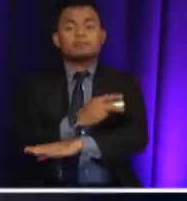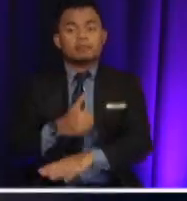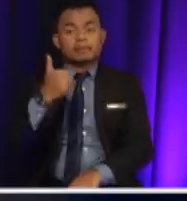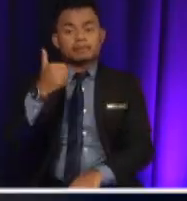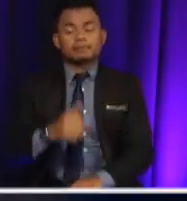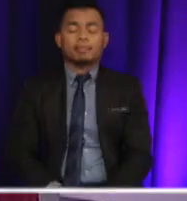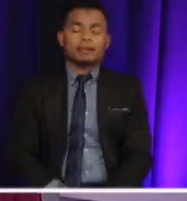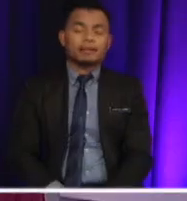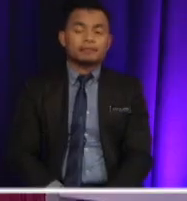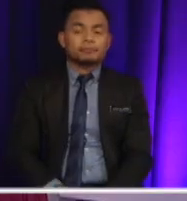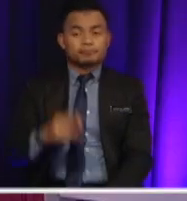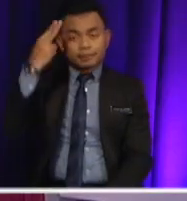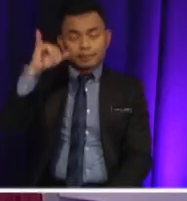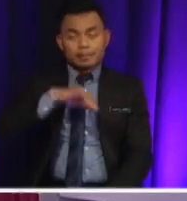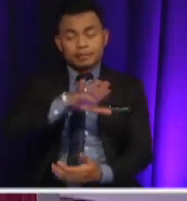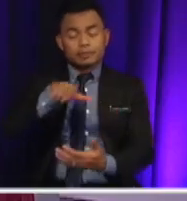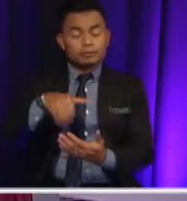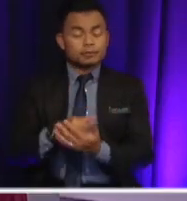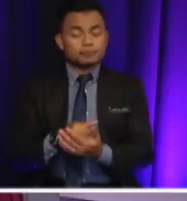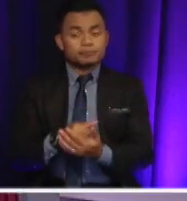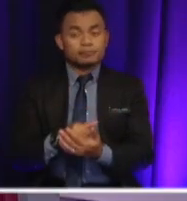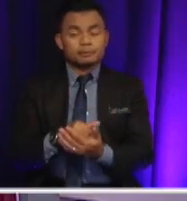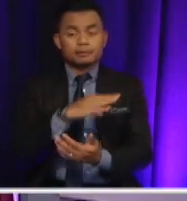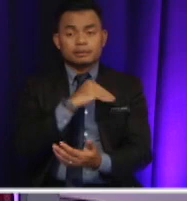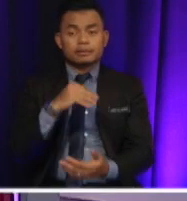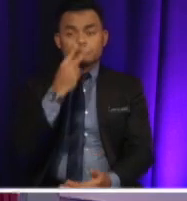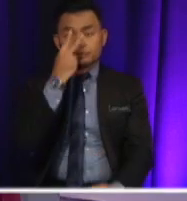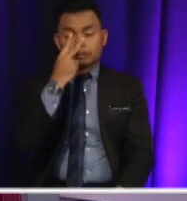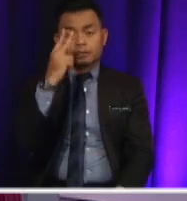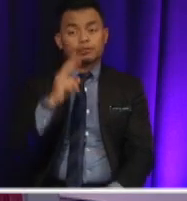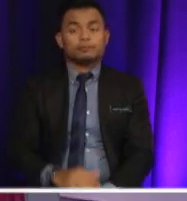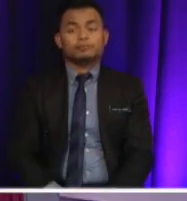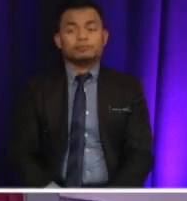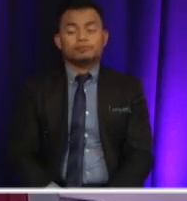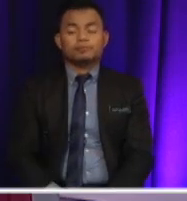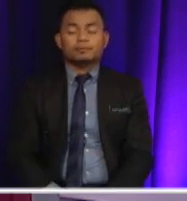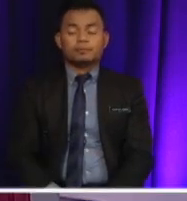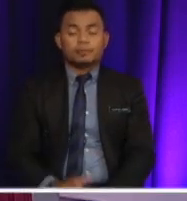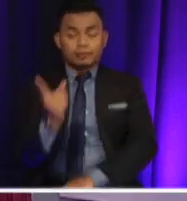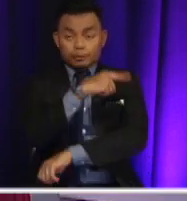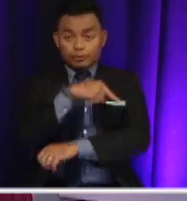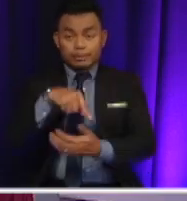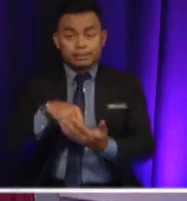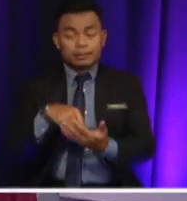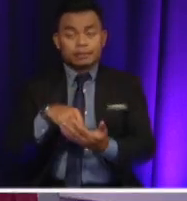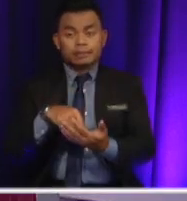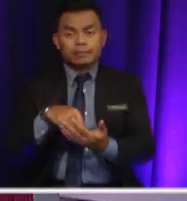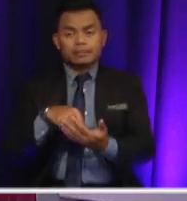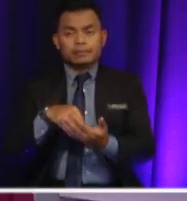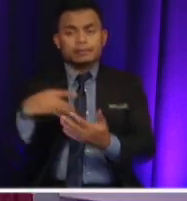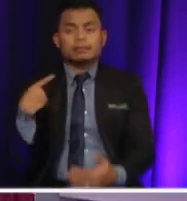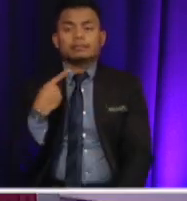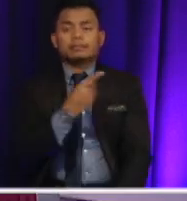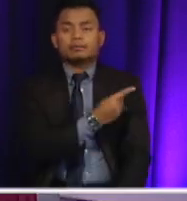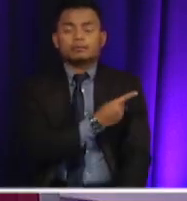and everyone listening in or watching the program. For today's lesson, we are going to look at a